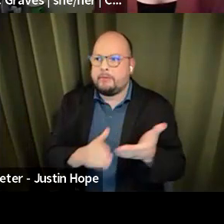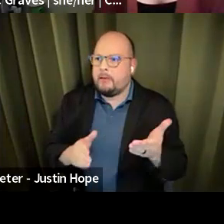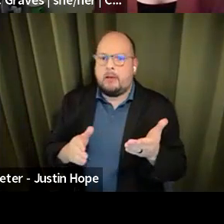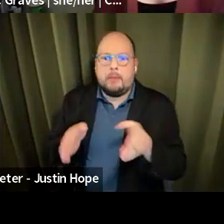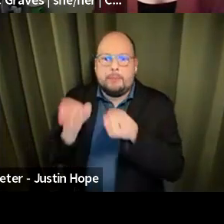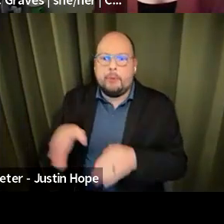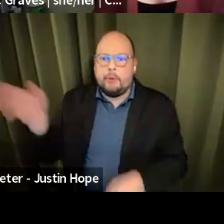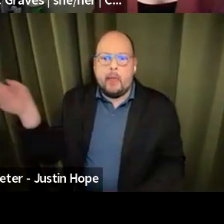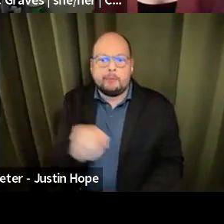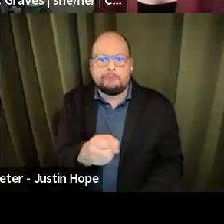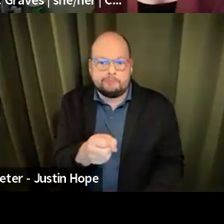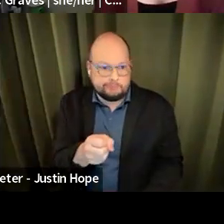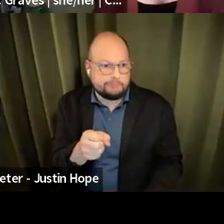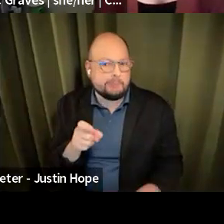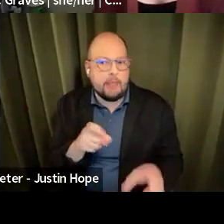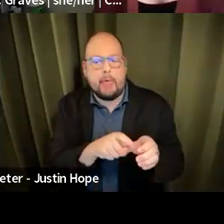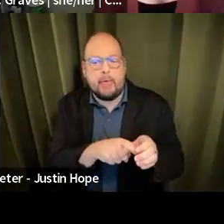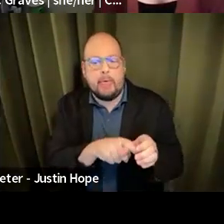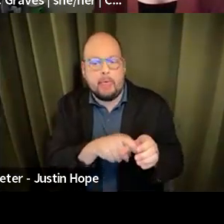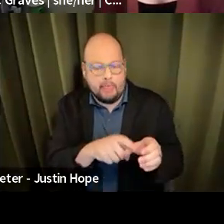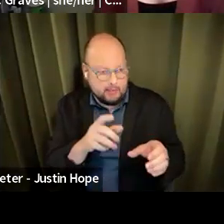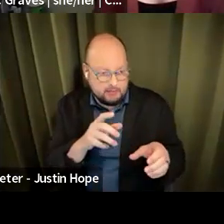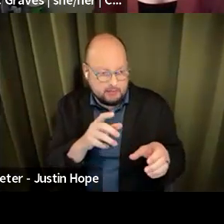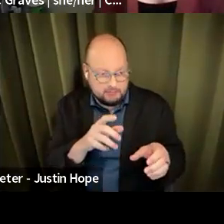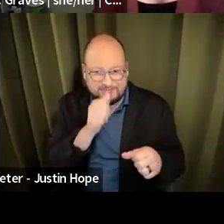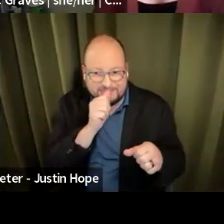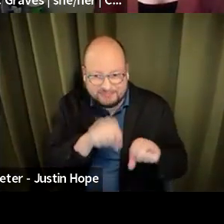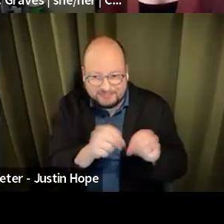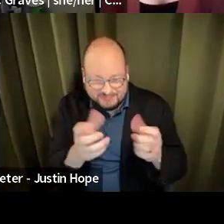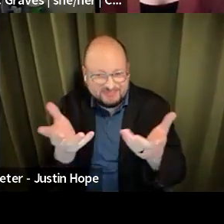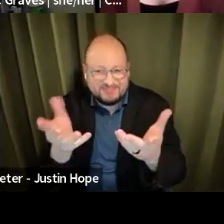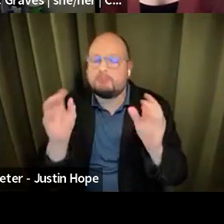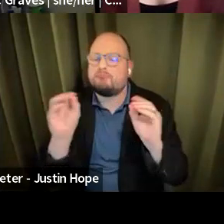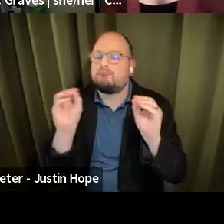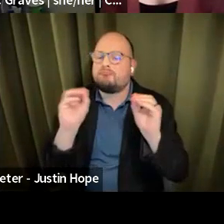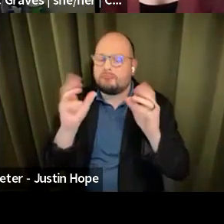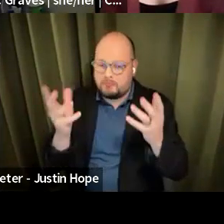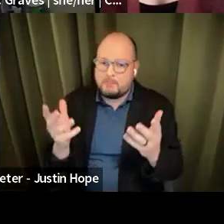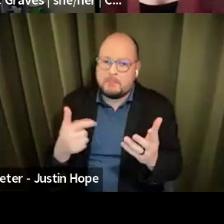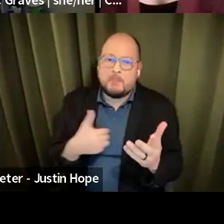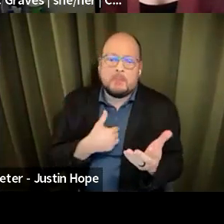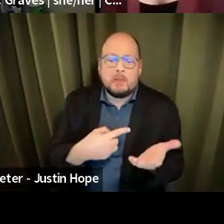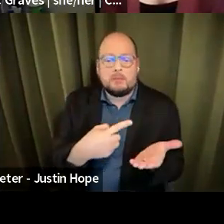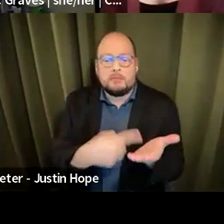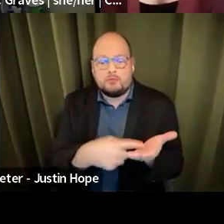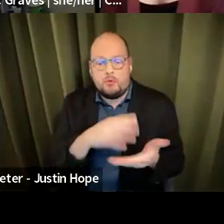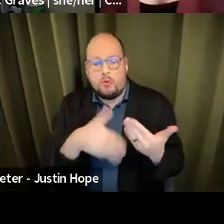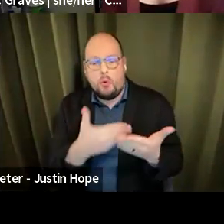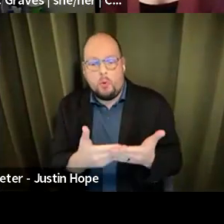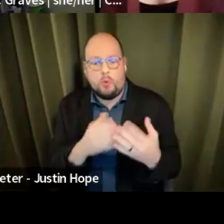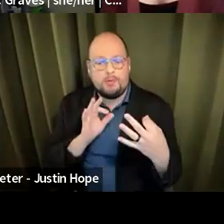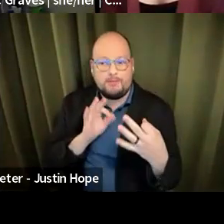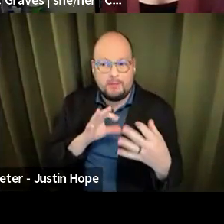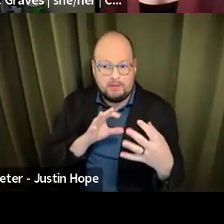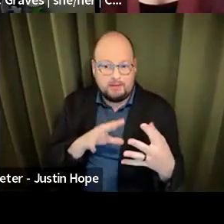invading everyone's privacy, right? I also talk about the feedback on how to provide